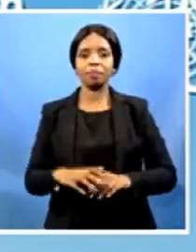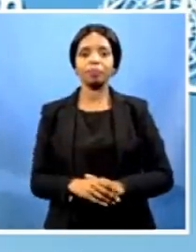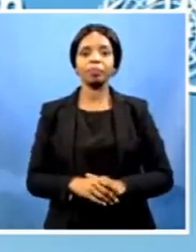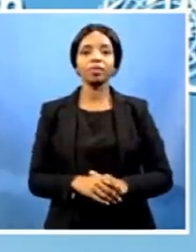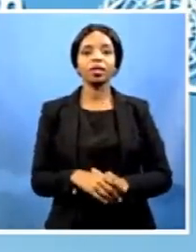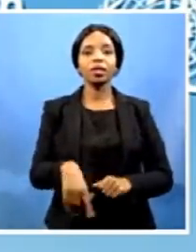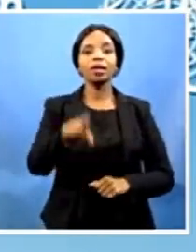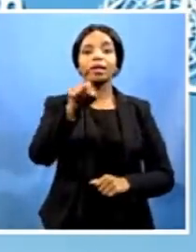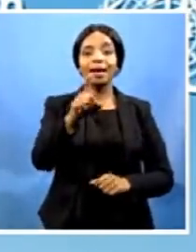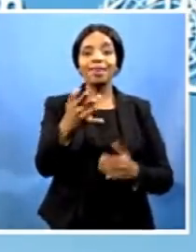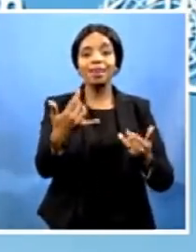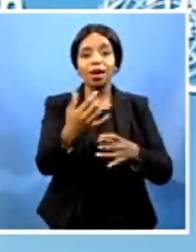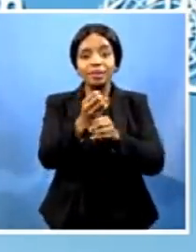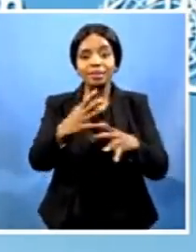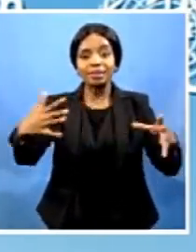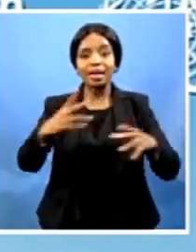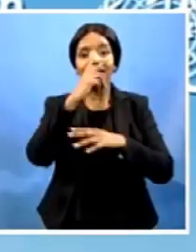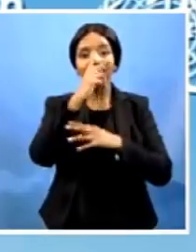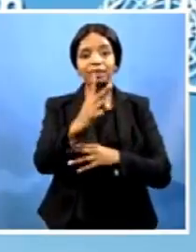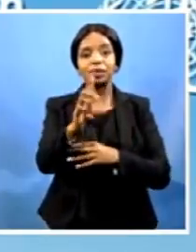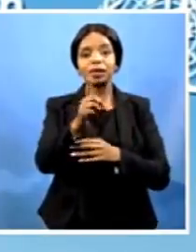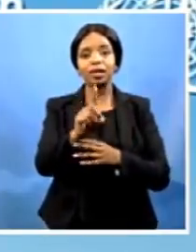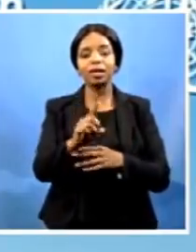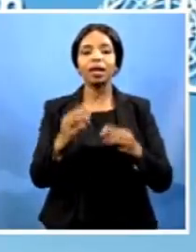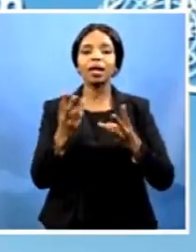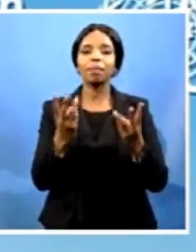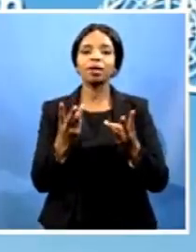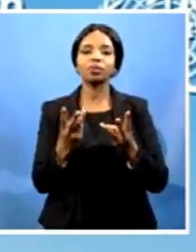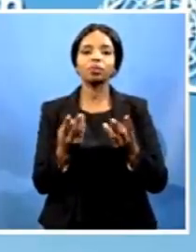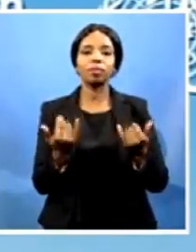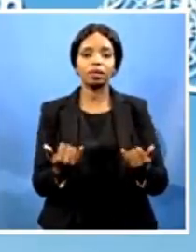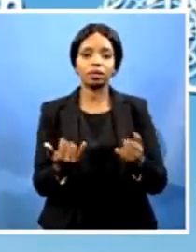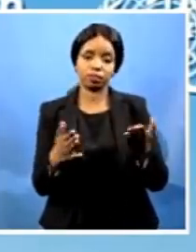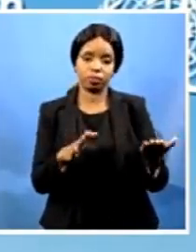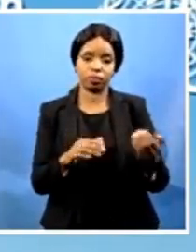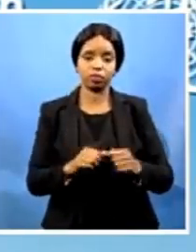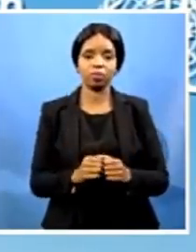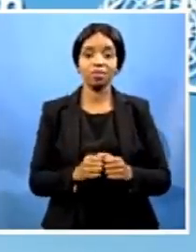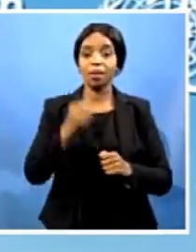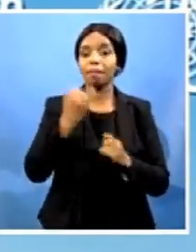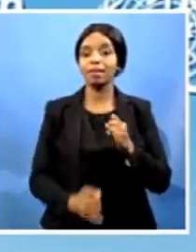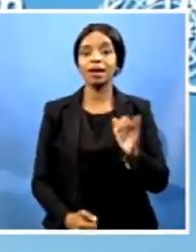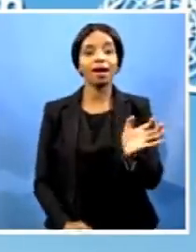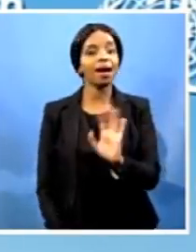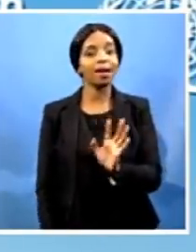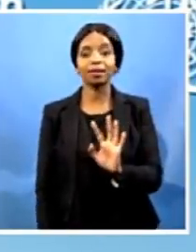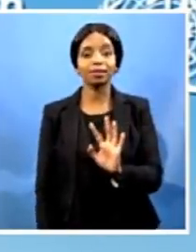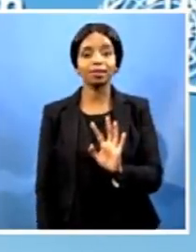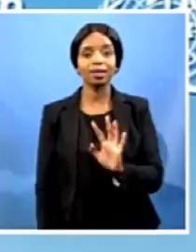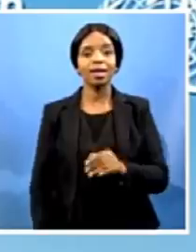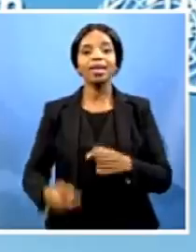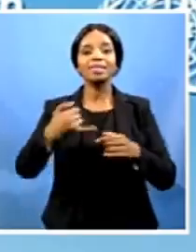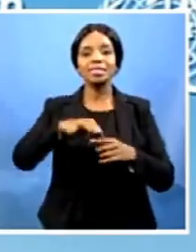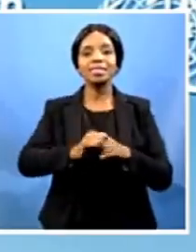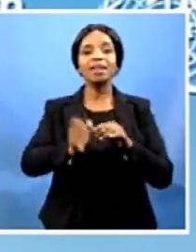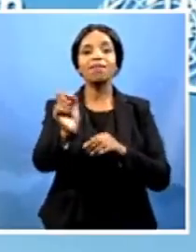in cases. Make no mistake, we have a long way to go. This virus will be